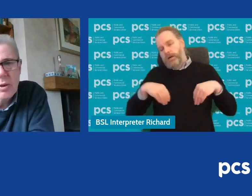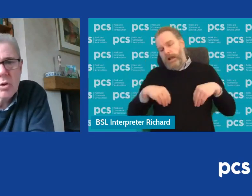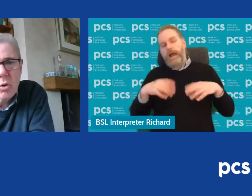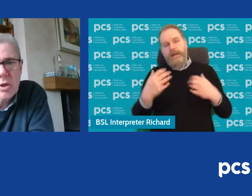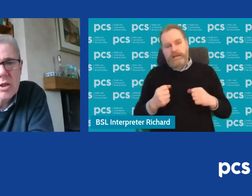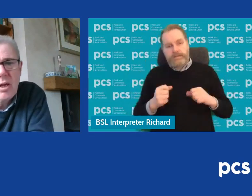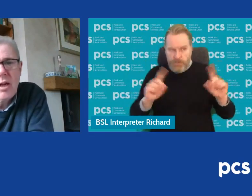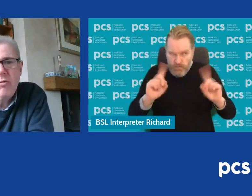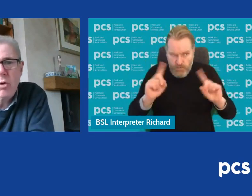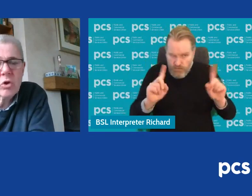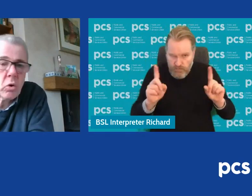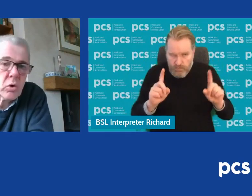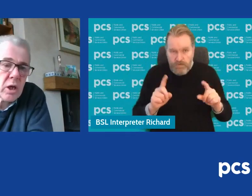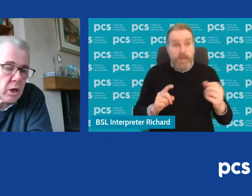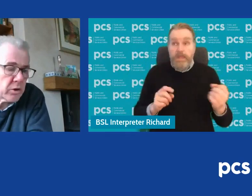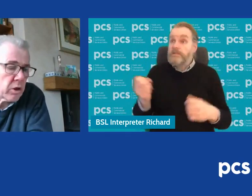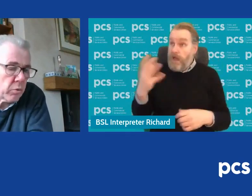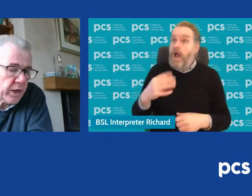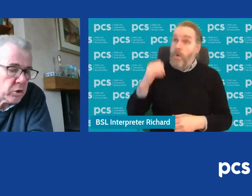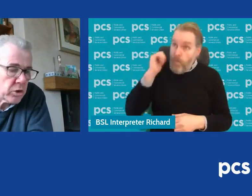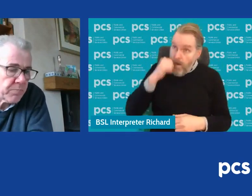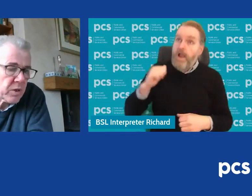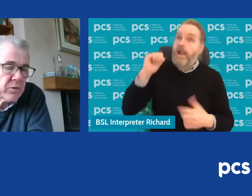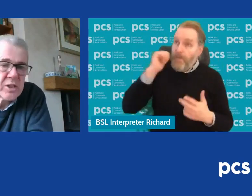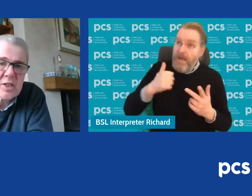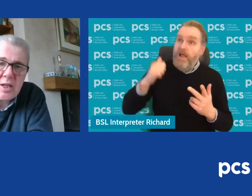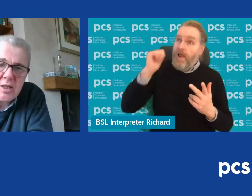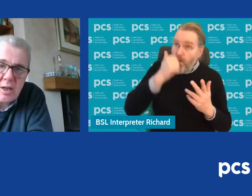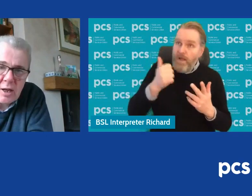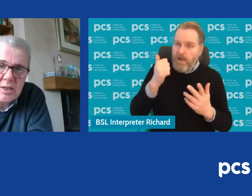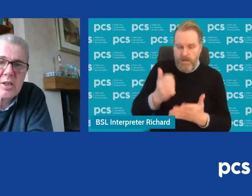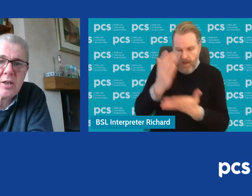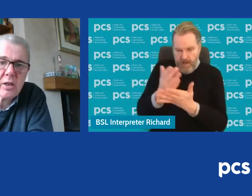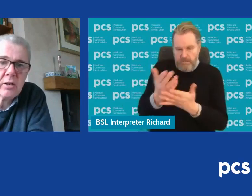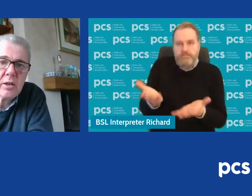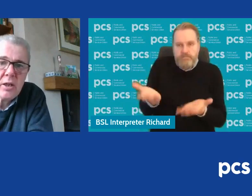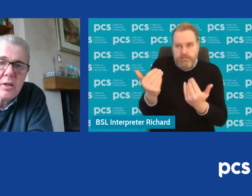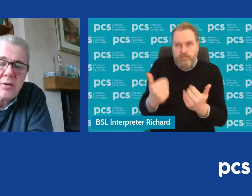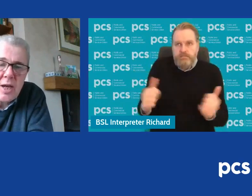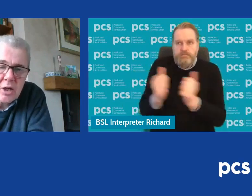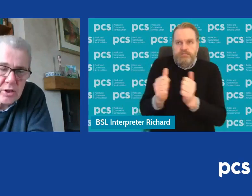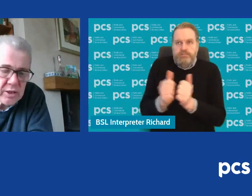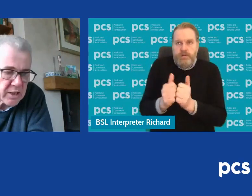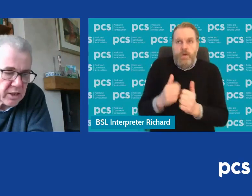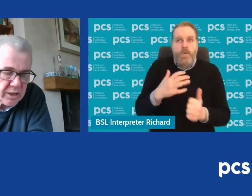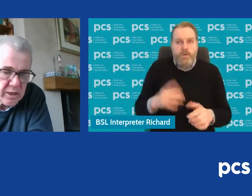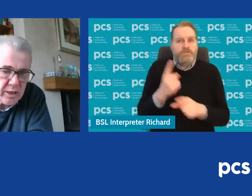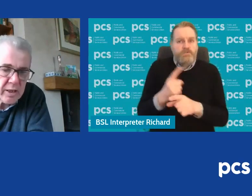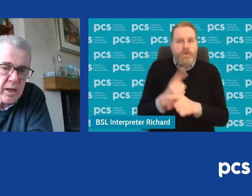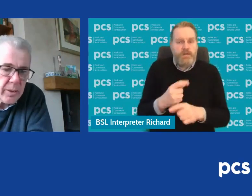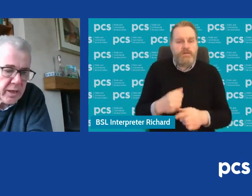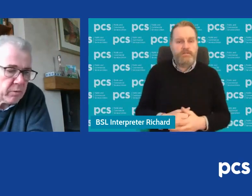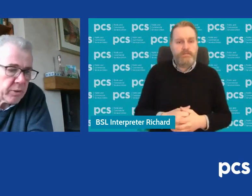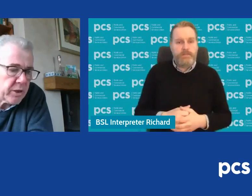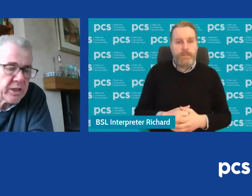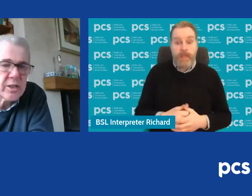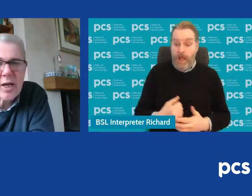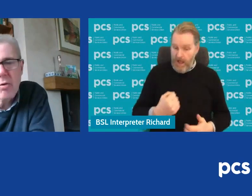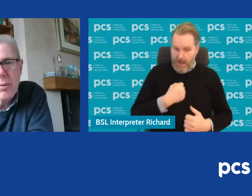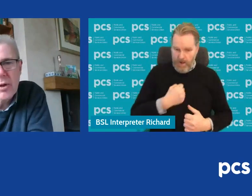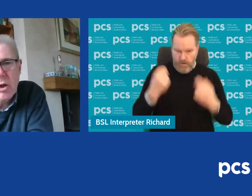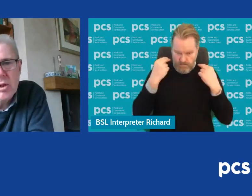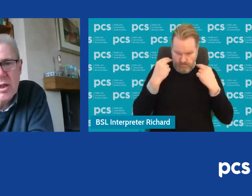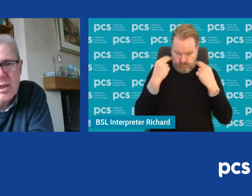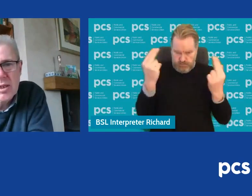us there will be talks if those talks aren't arranged. This is sending a clear signal. The action is escalating, and the government need